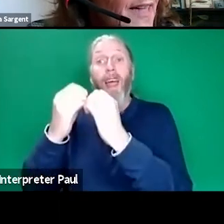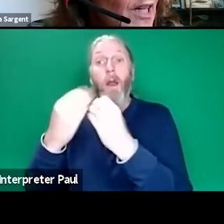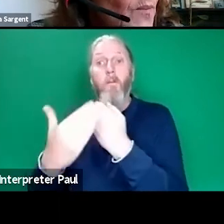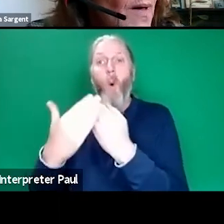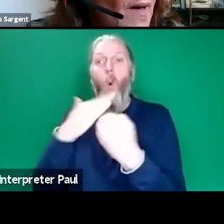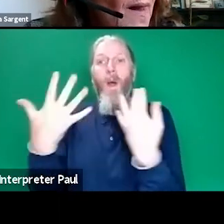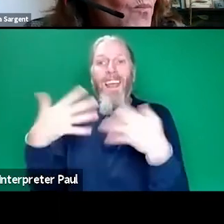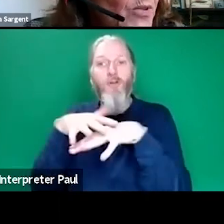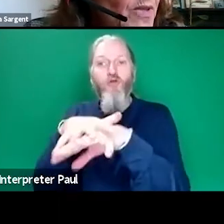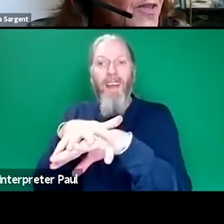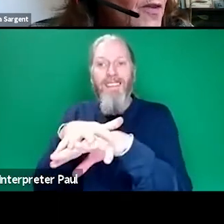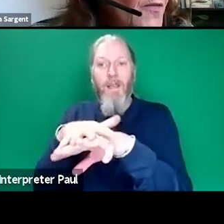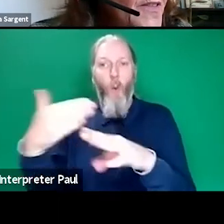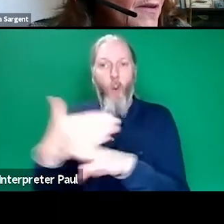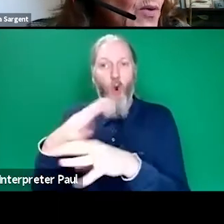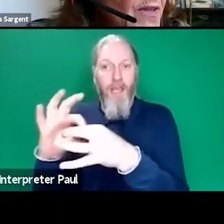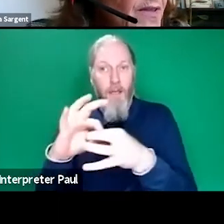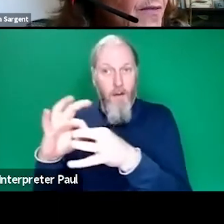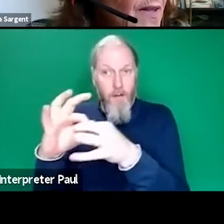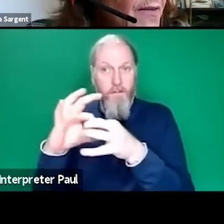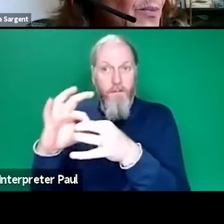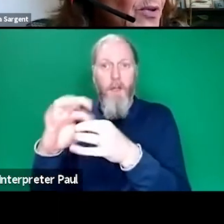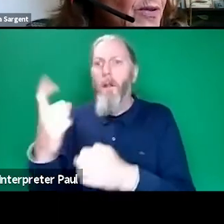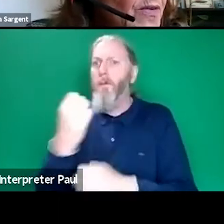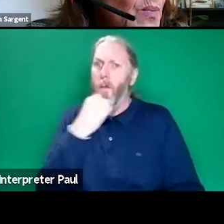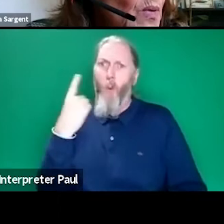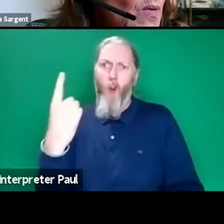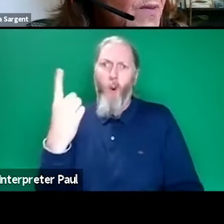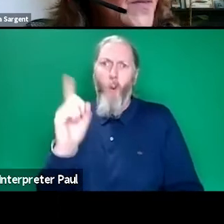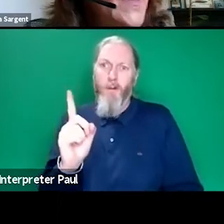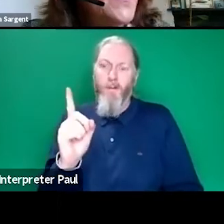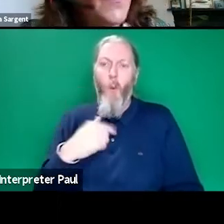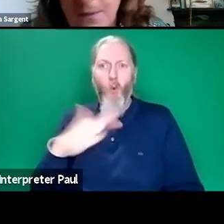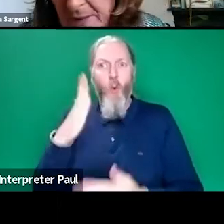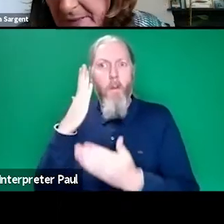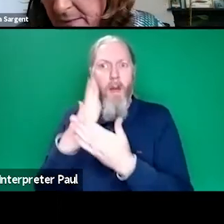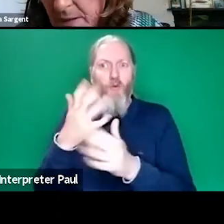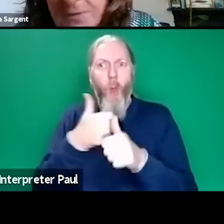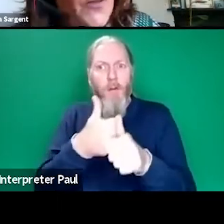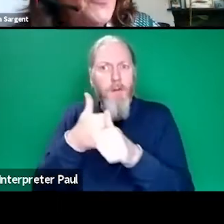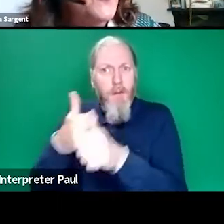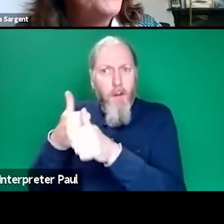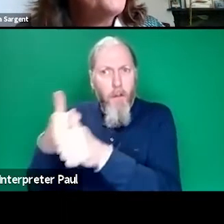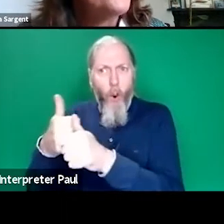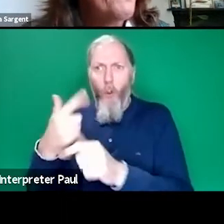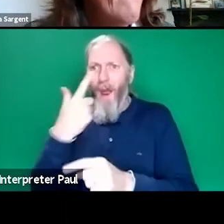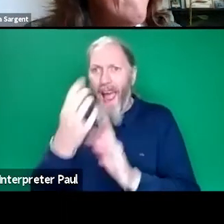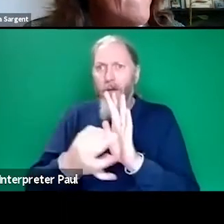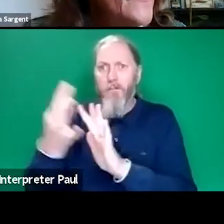And but most of all, obviously, we wanted to further improve support for families and outcomes for